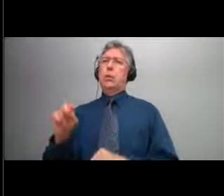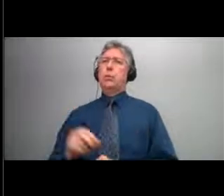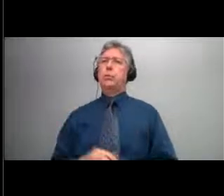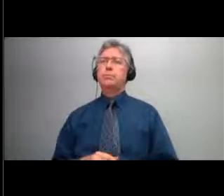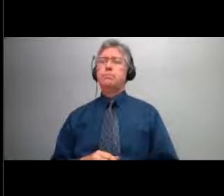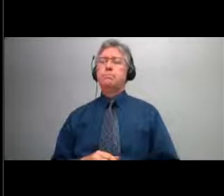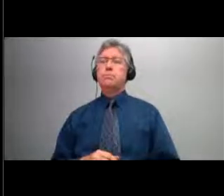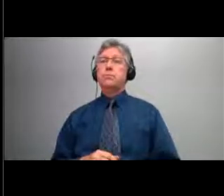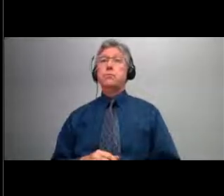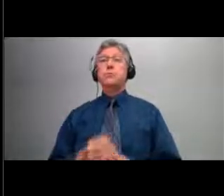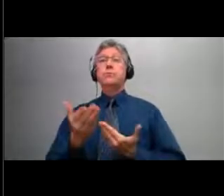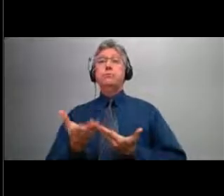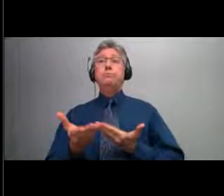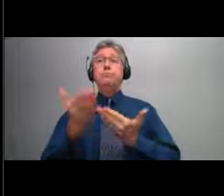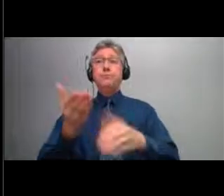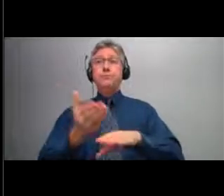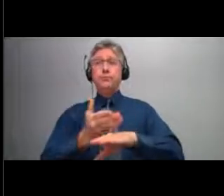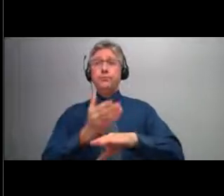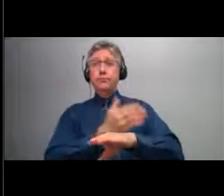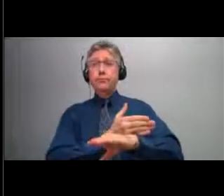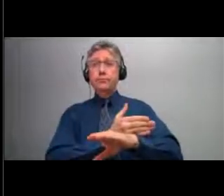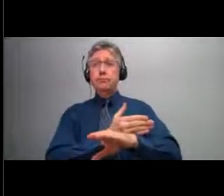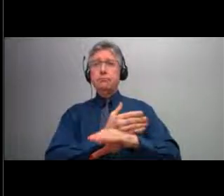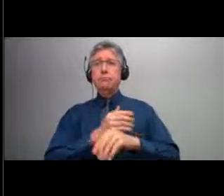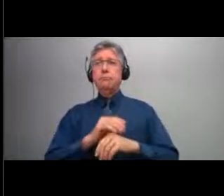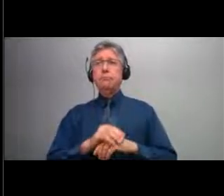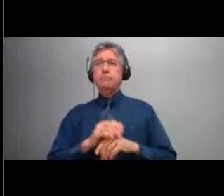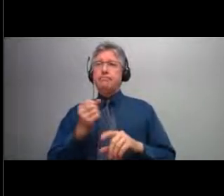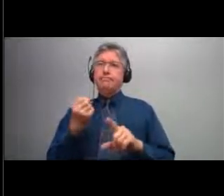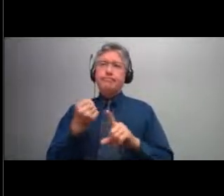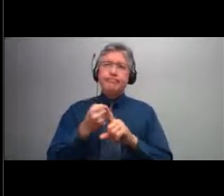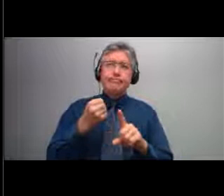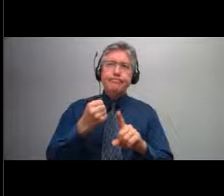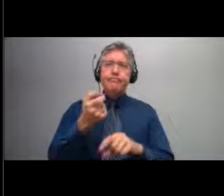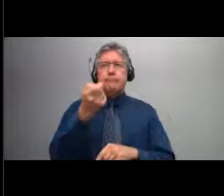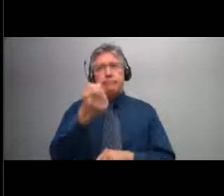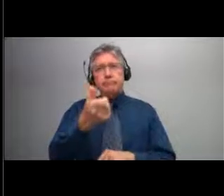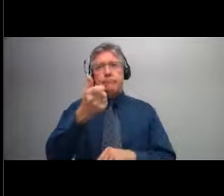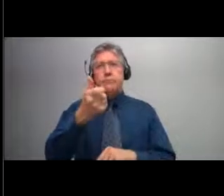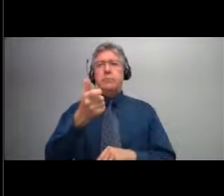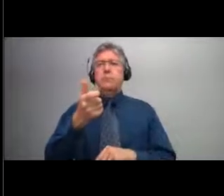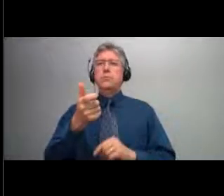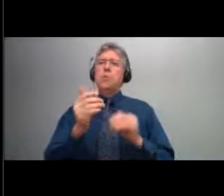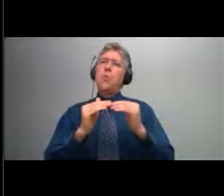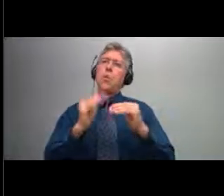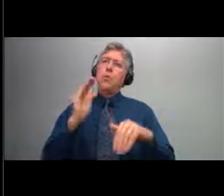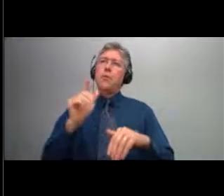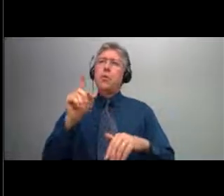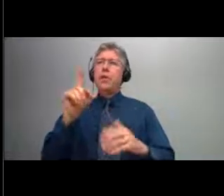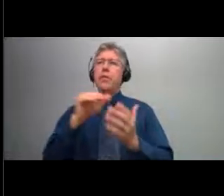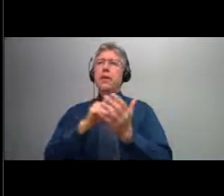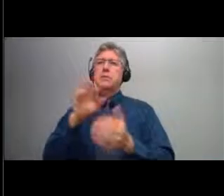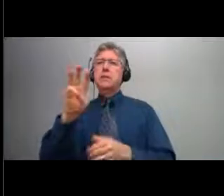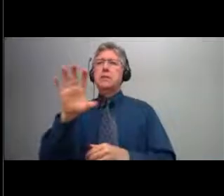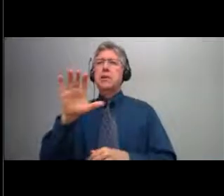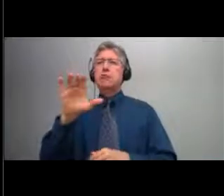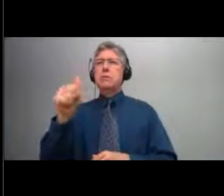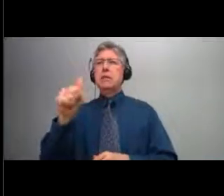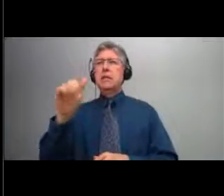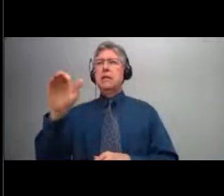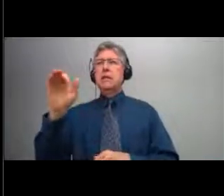The proposed improvements are anticipated to slightly impact approximately or slightly more than 1,600 linear feet of